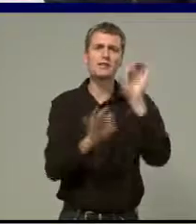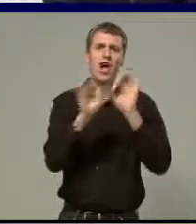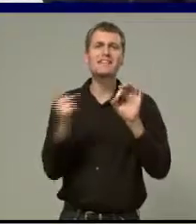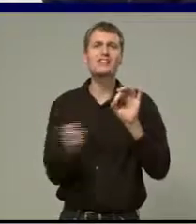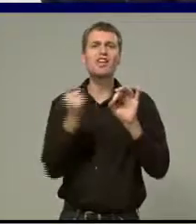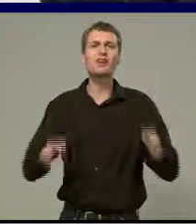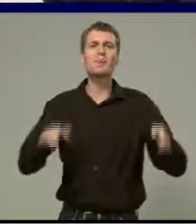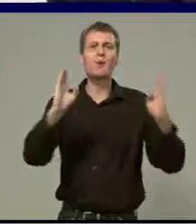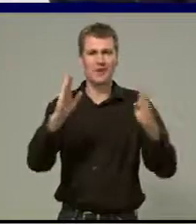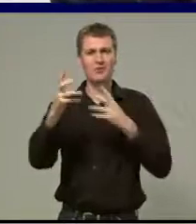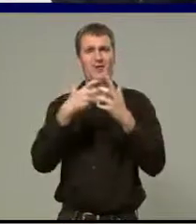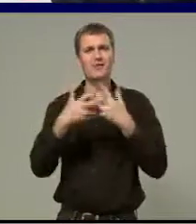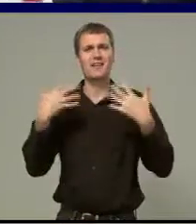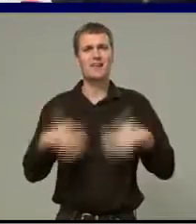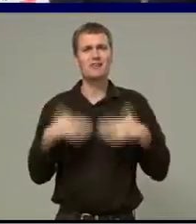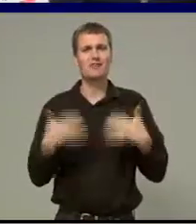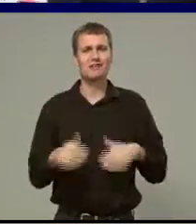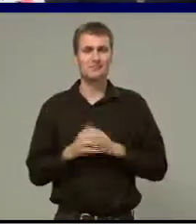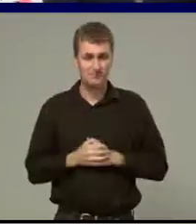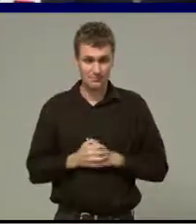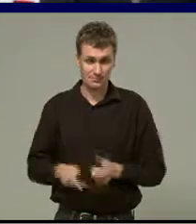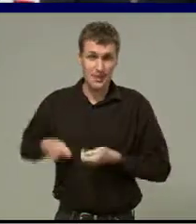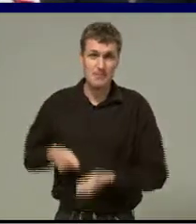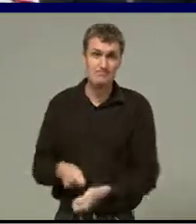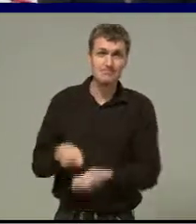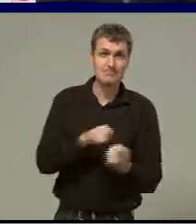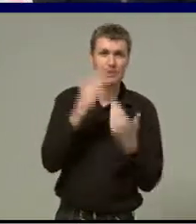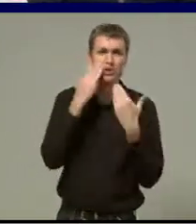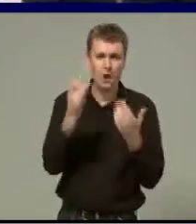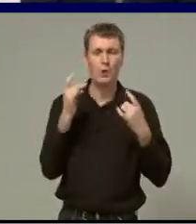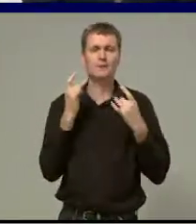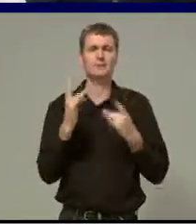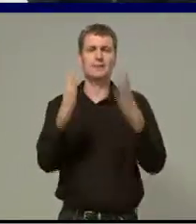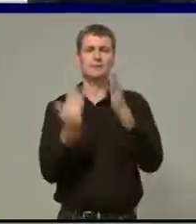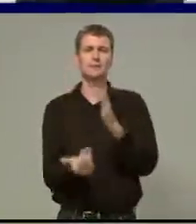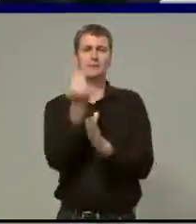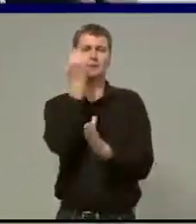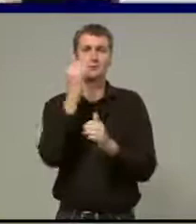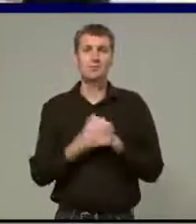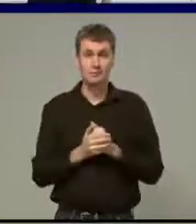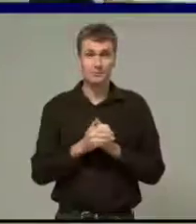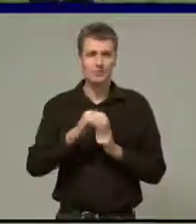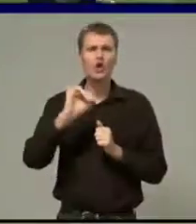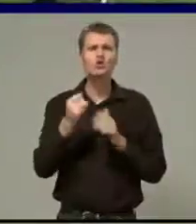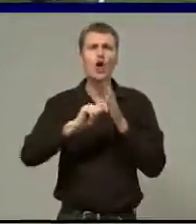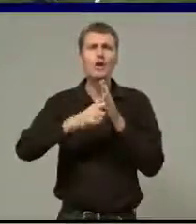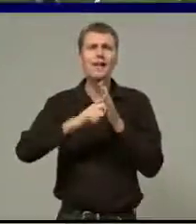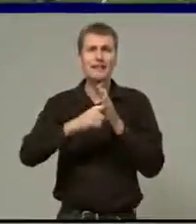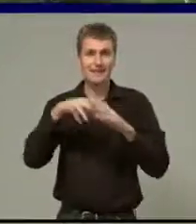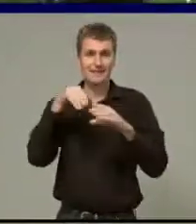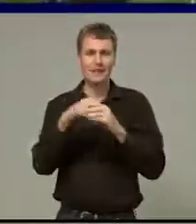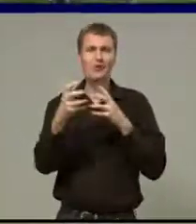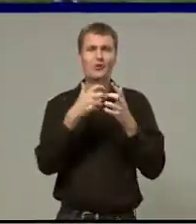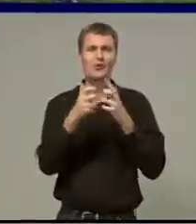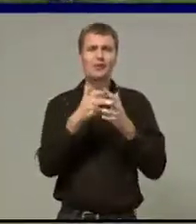A spade in the ground, the sign of new beginnings. Prime Minister John Key was at the University of Canterbury this afternoon,